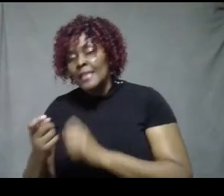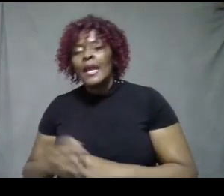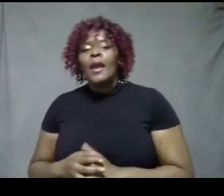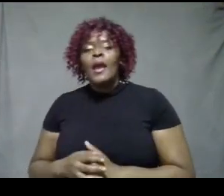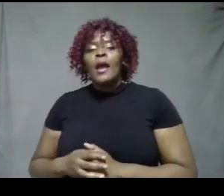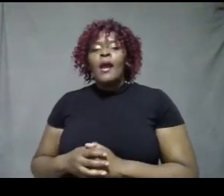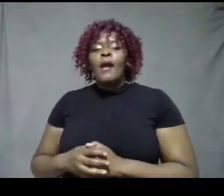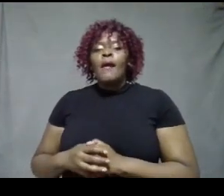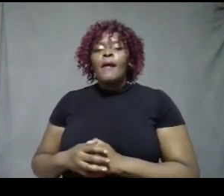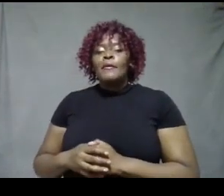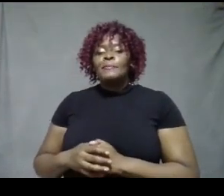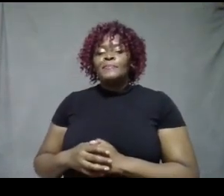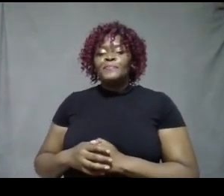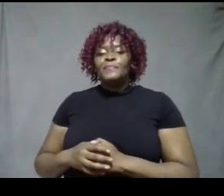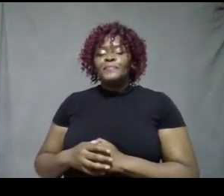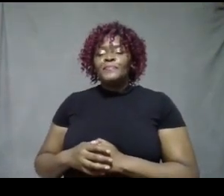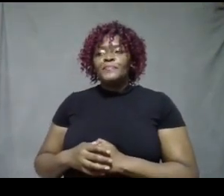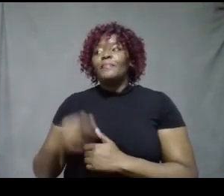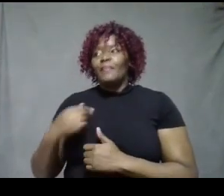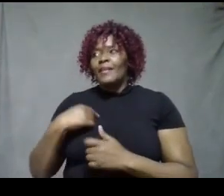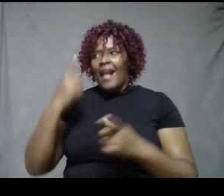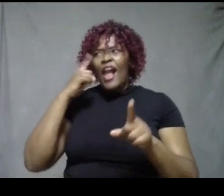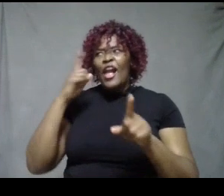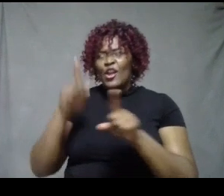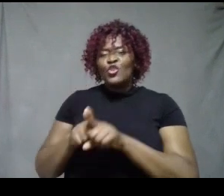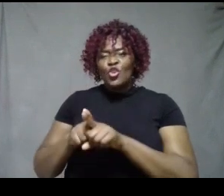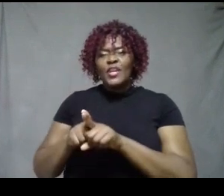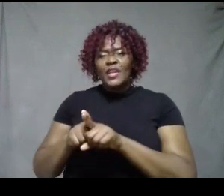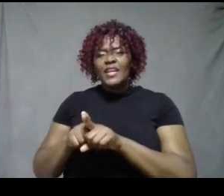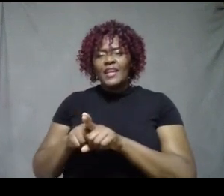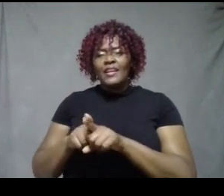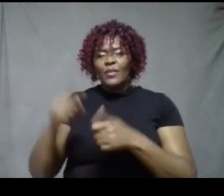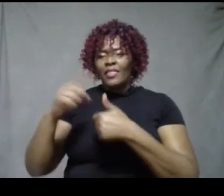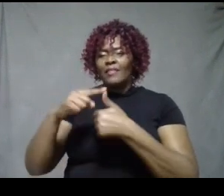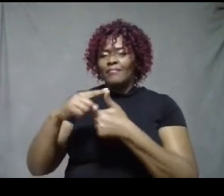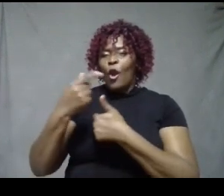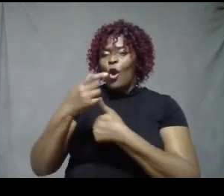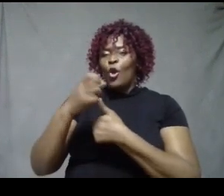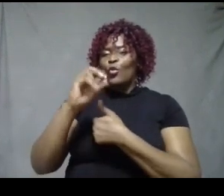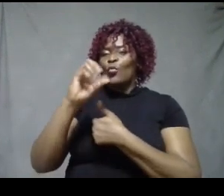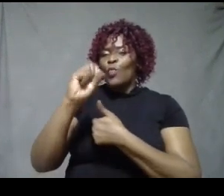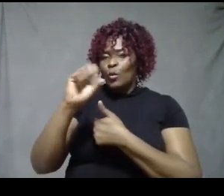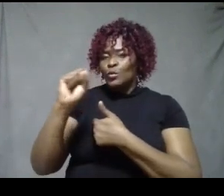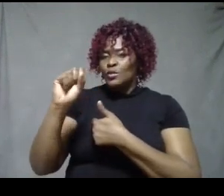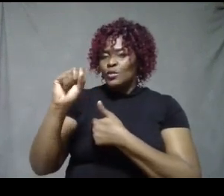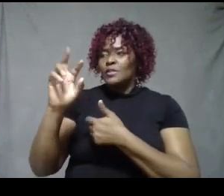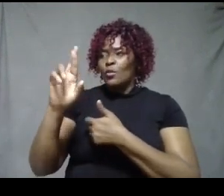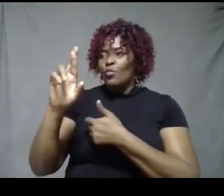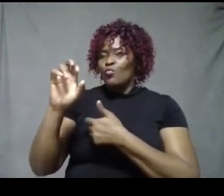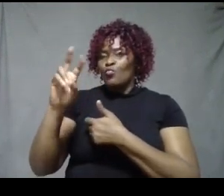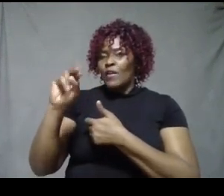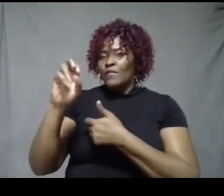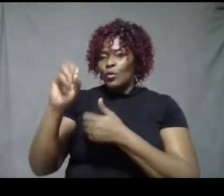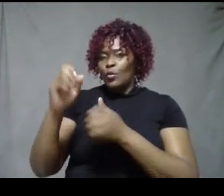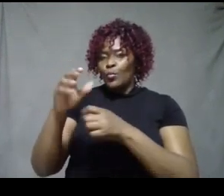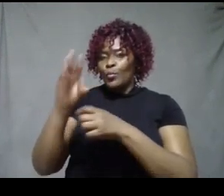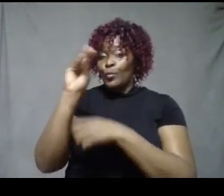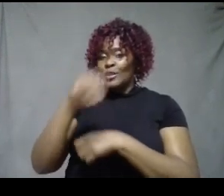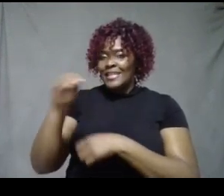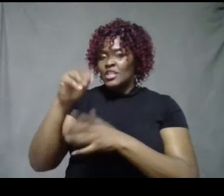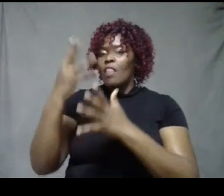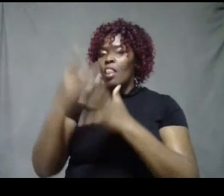I actually happen to agree with the gross revenue percentage of loss for business owners.